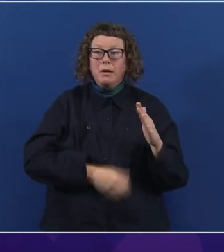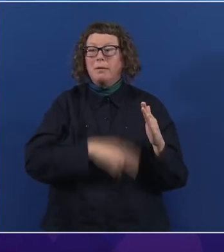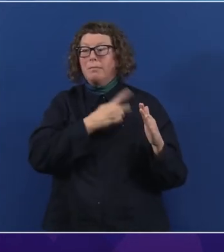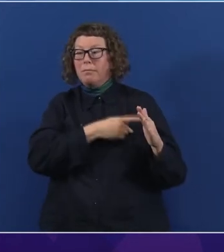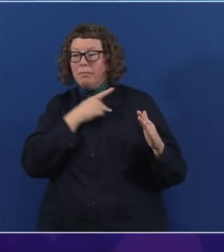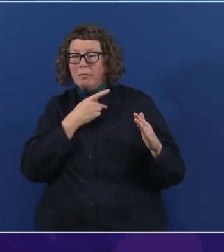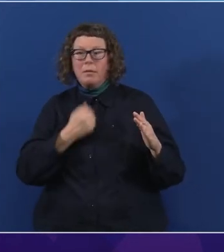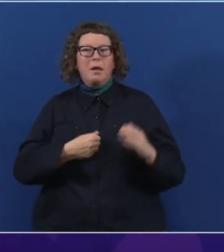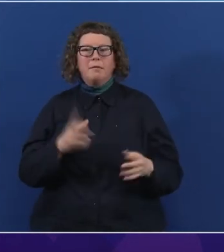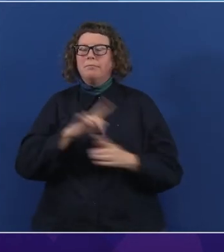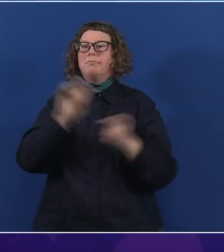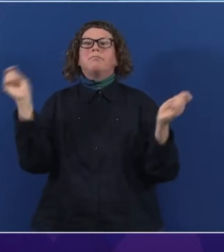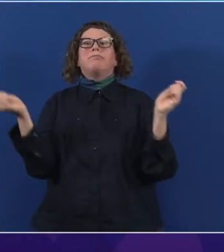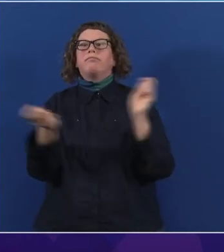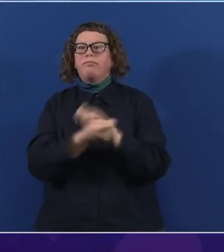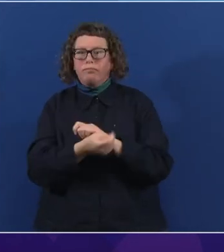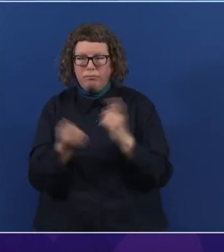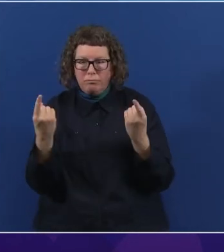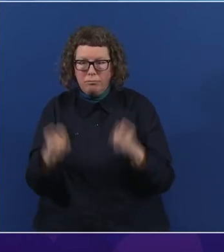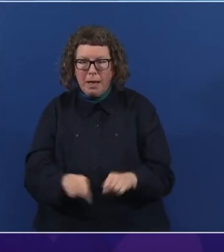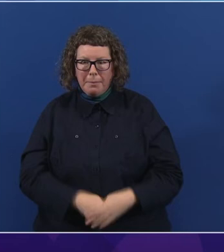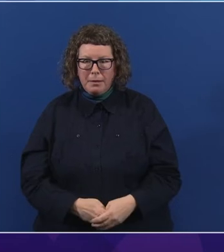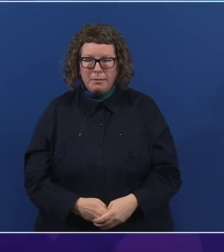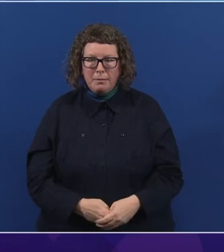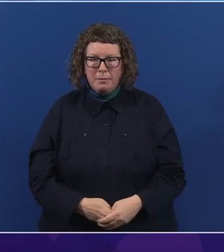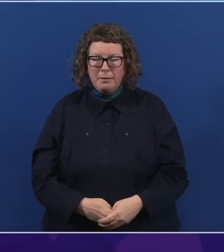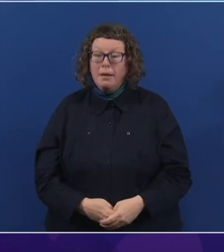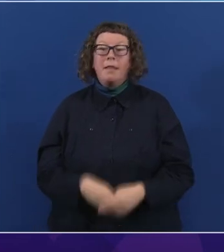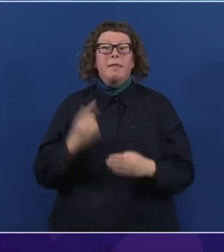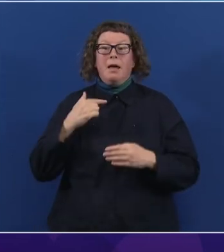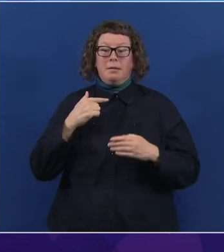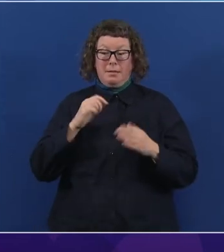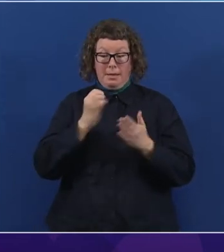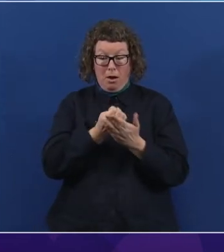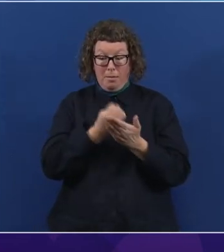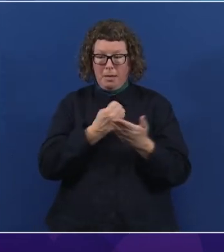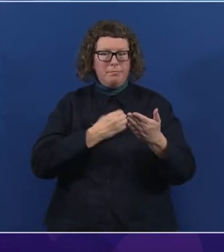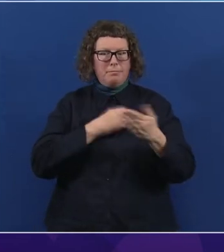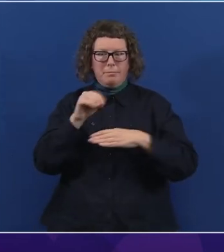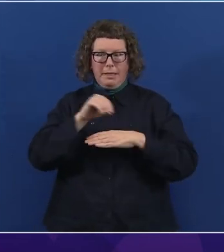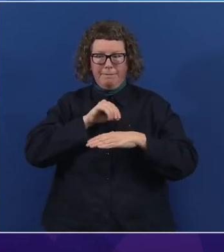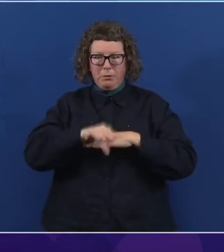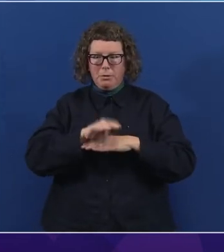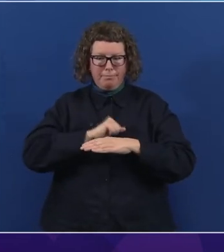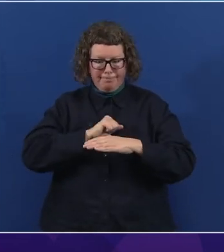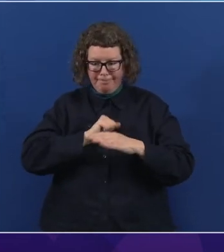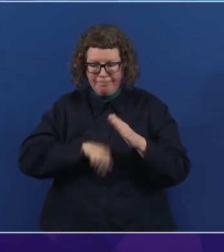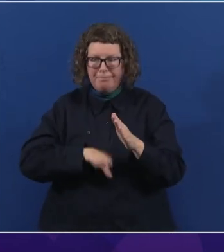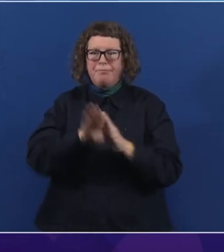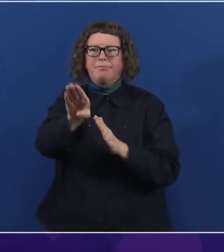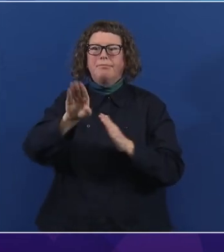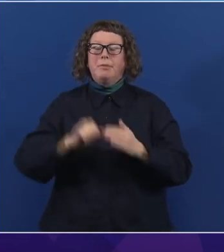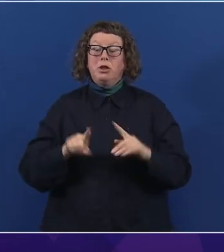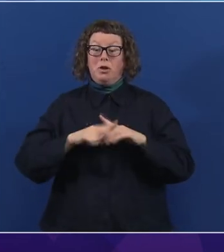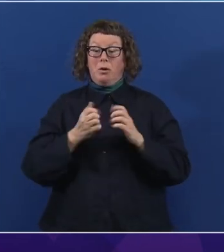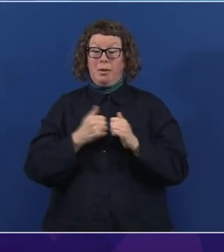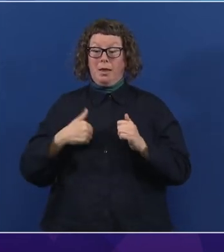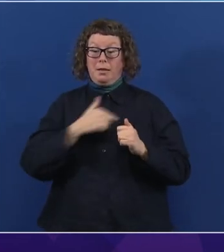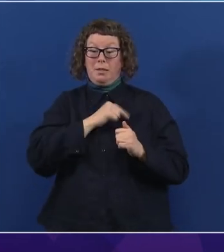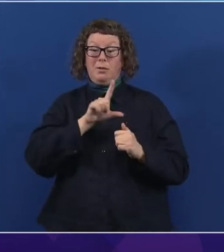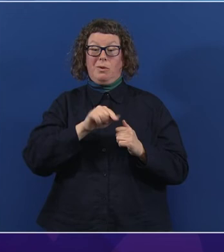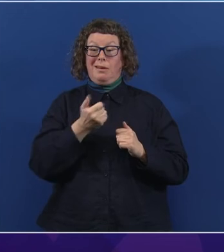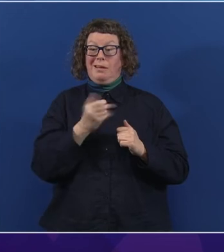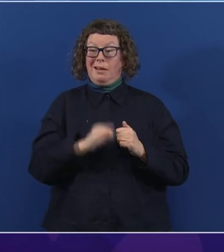province, there's radical change happening that's accelerating our economy. It started for us in 2019